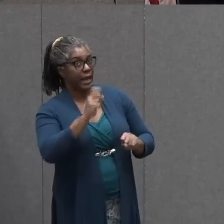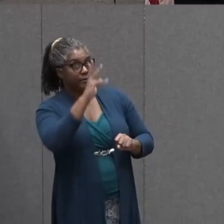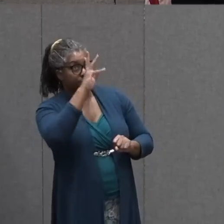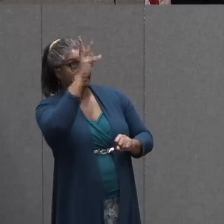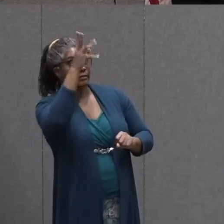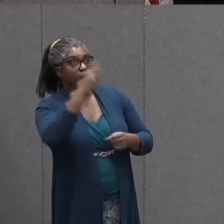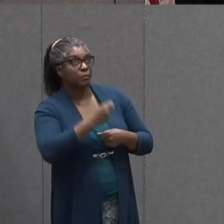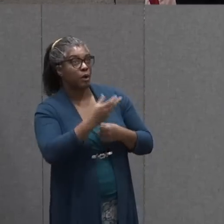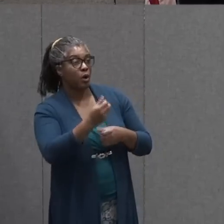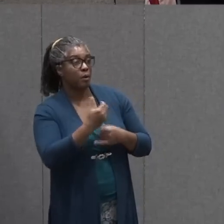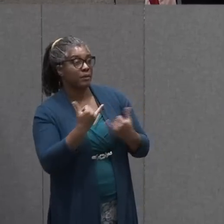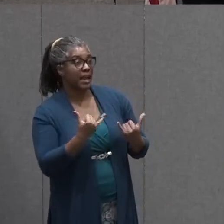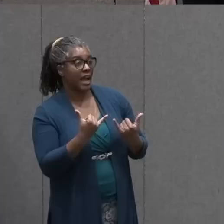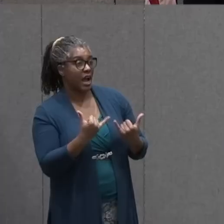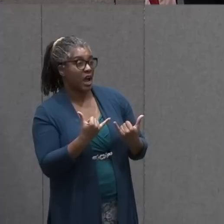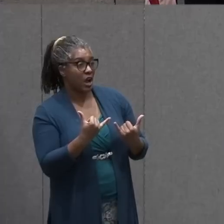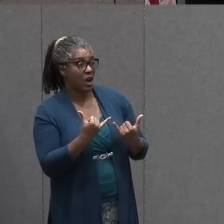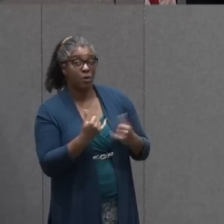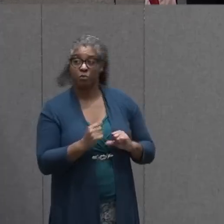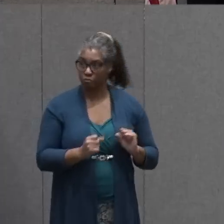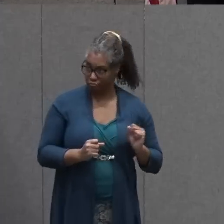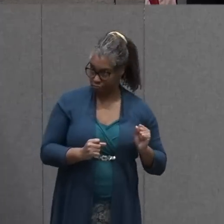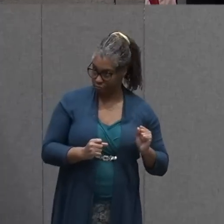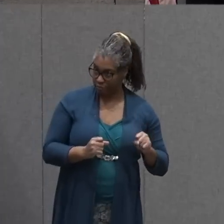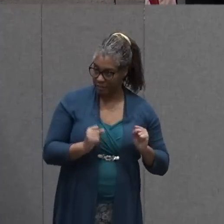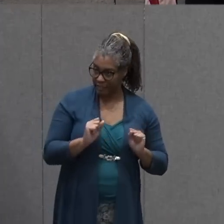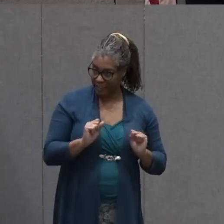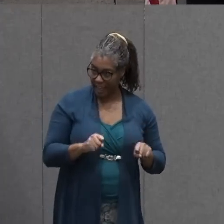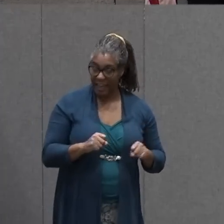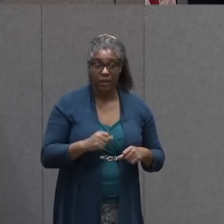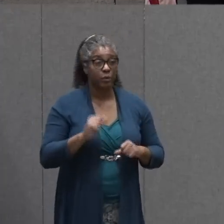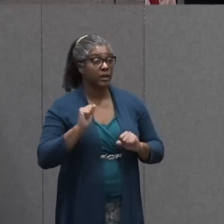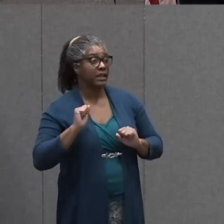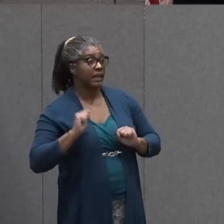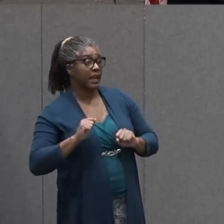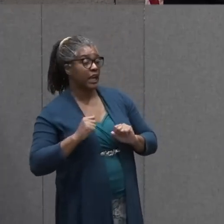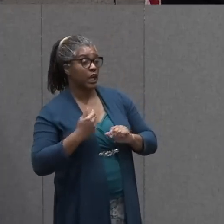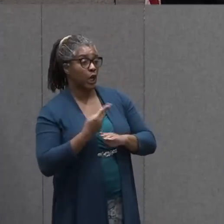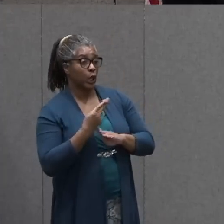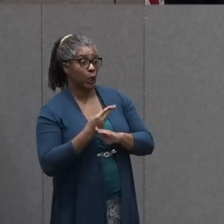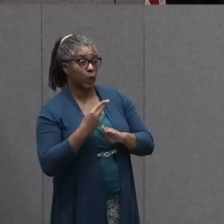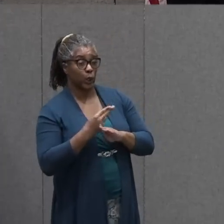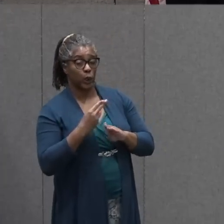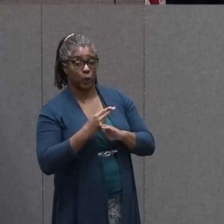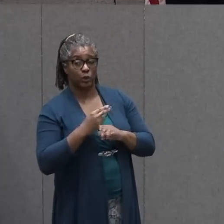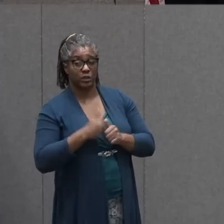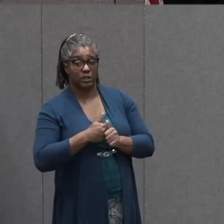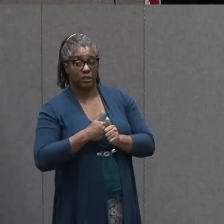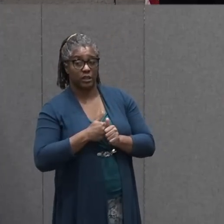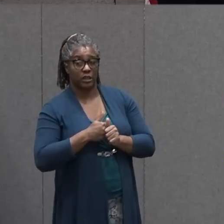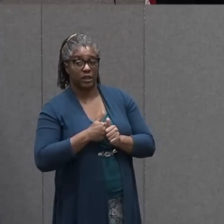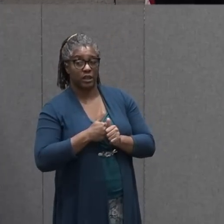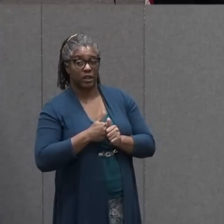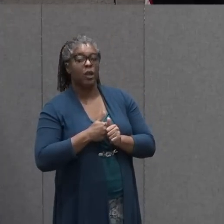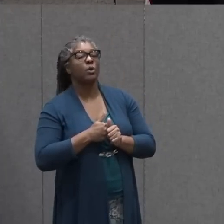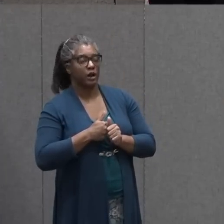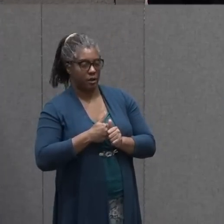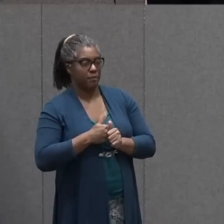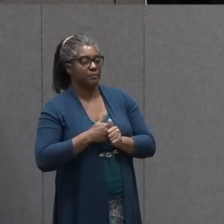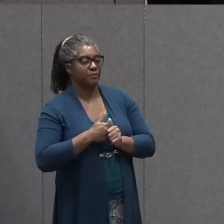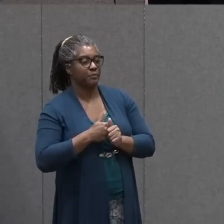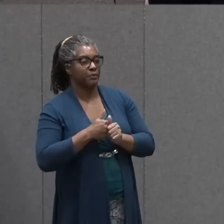our guide just to make one up off the top of our head. Ooh, I like that. Yeah. I like that. So we can follow the